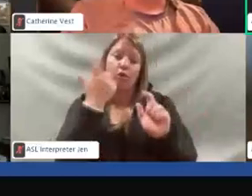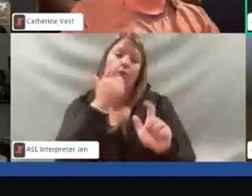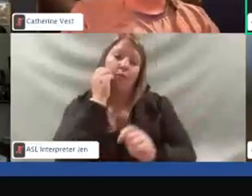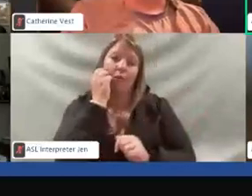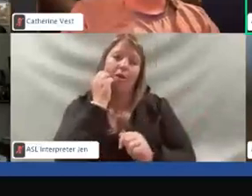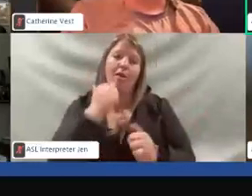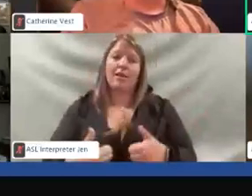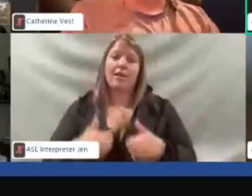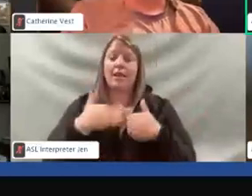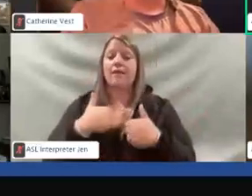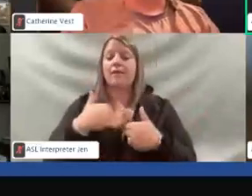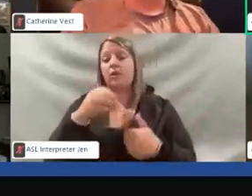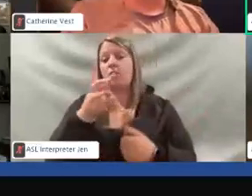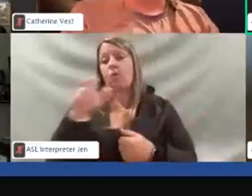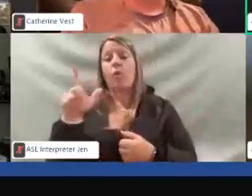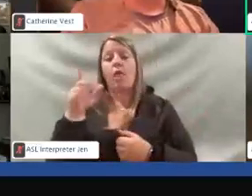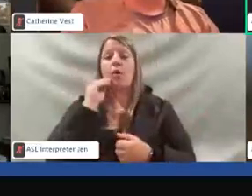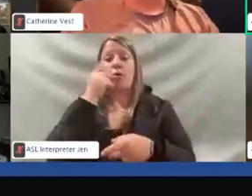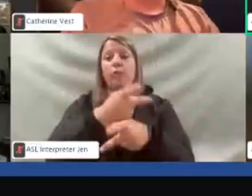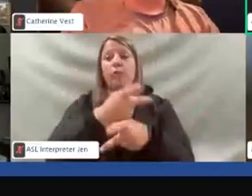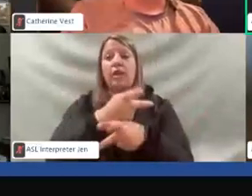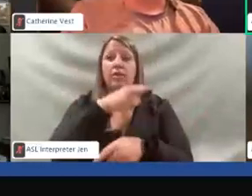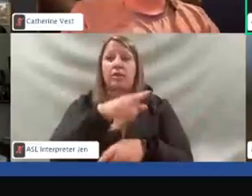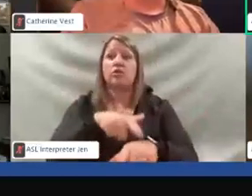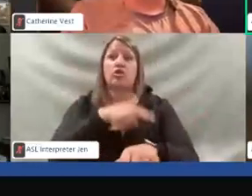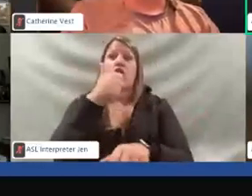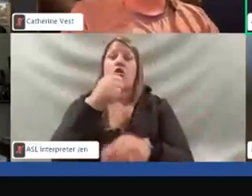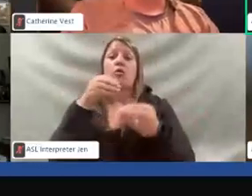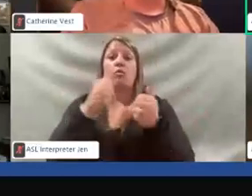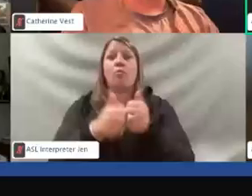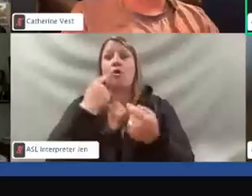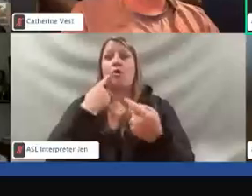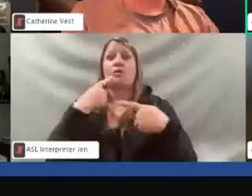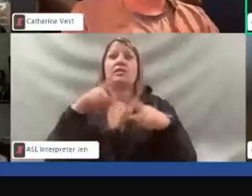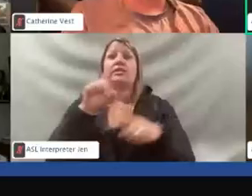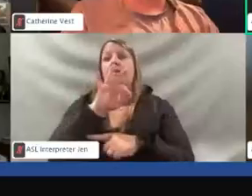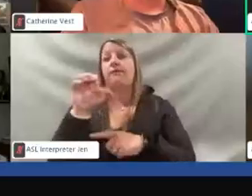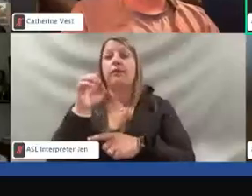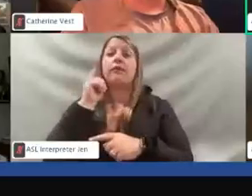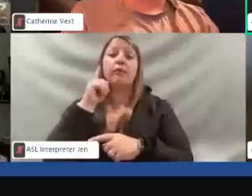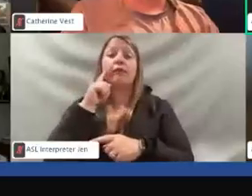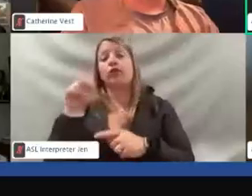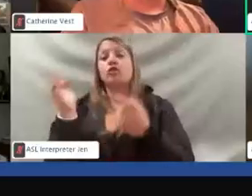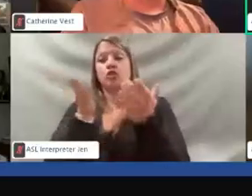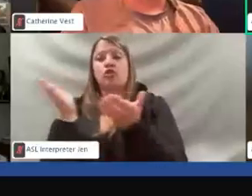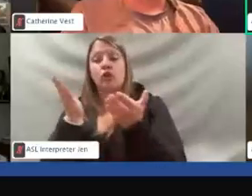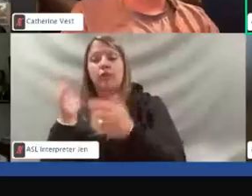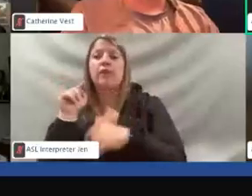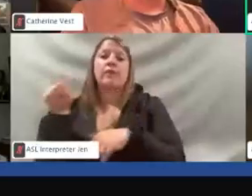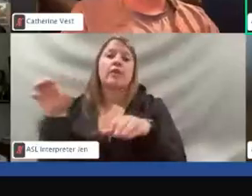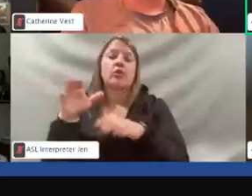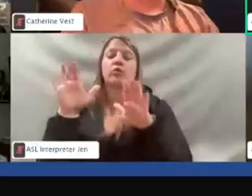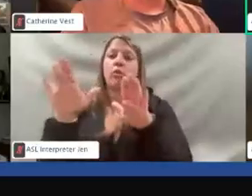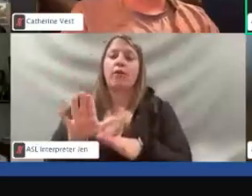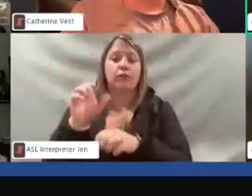Living Well Home Care is our longest existing and most successful fee-for-service. They do an incredible